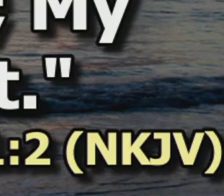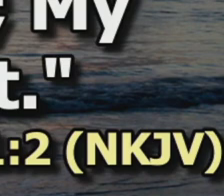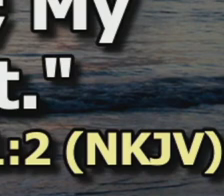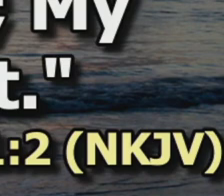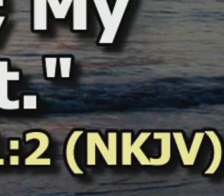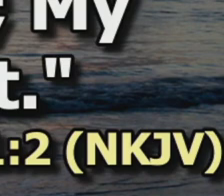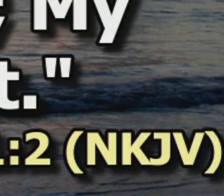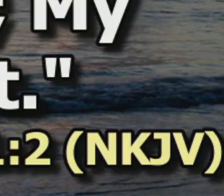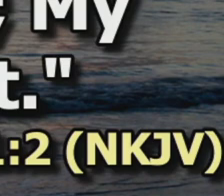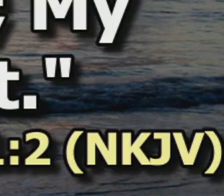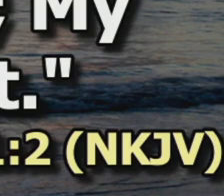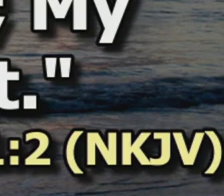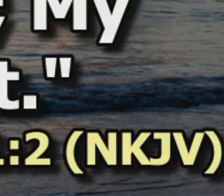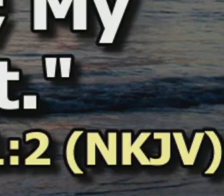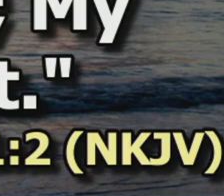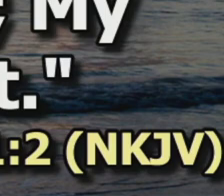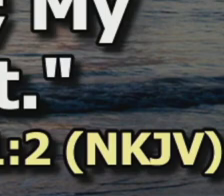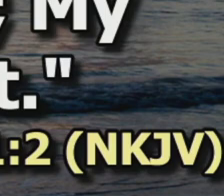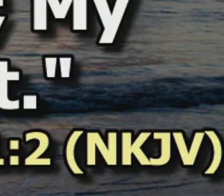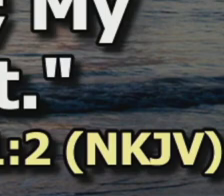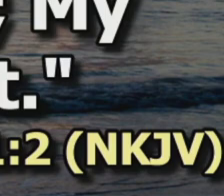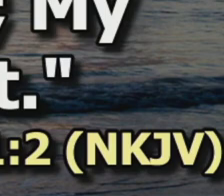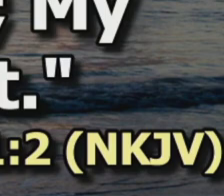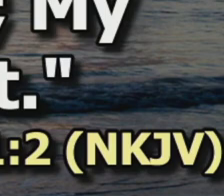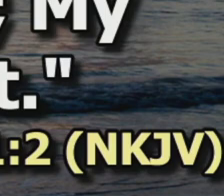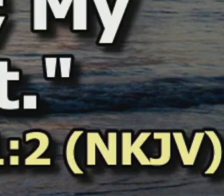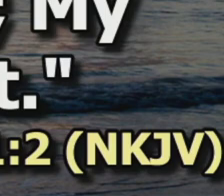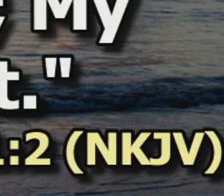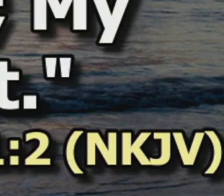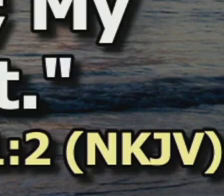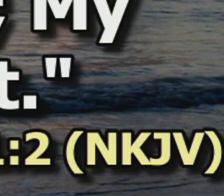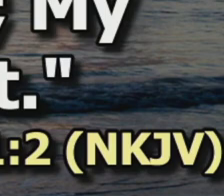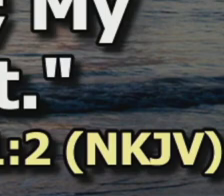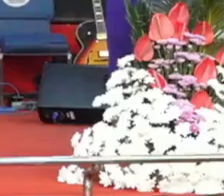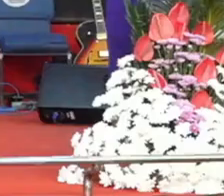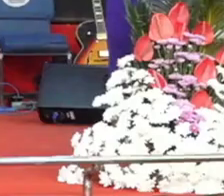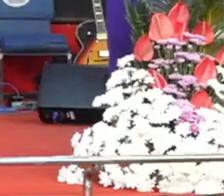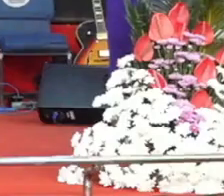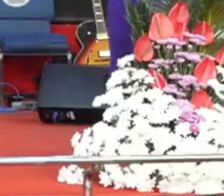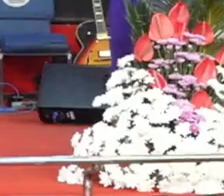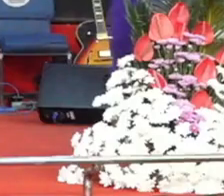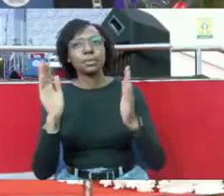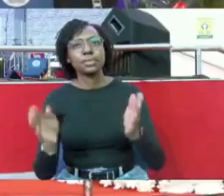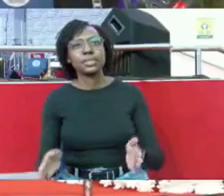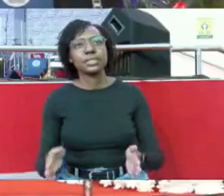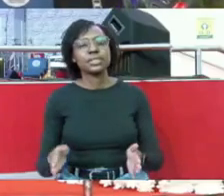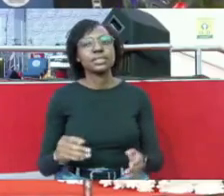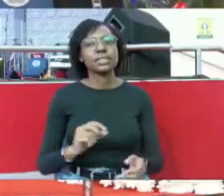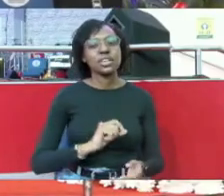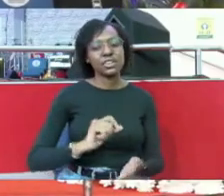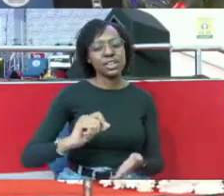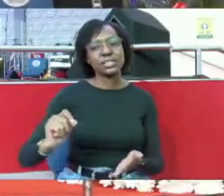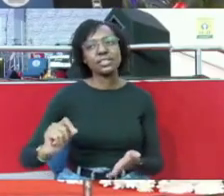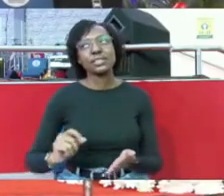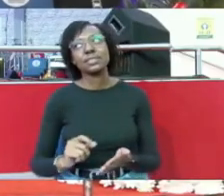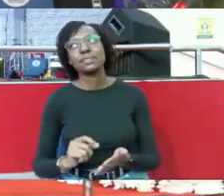trust. Praise the name of the Lord. This was the psalmist writing this particular psalm.